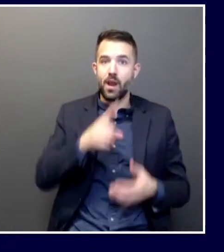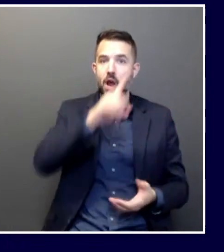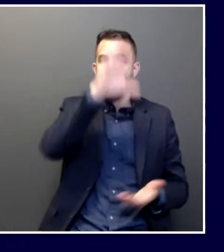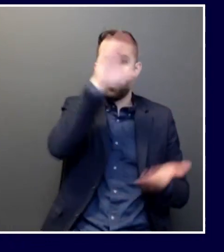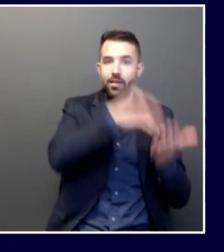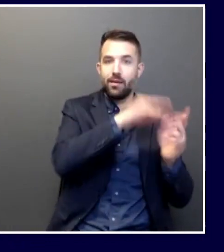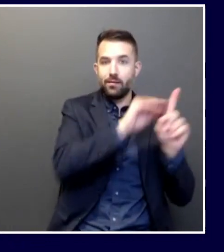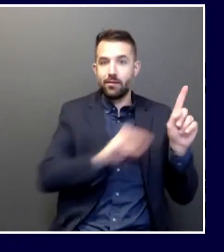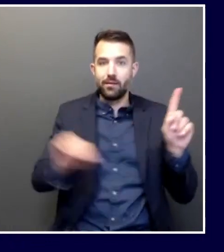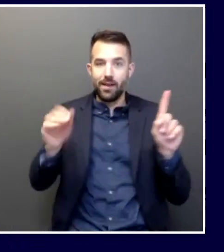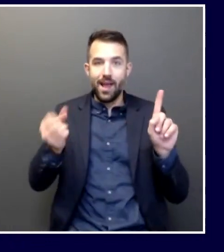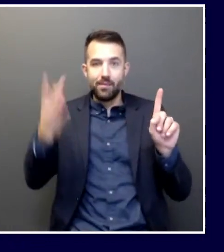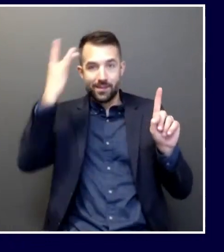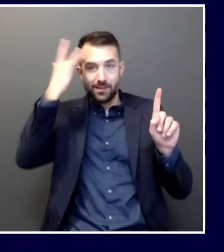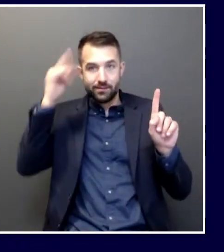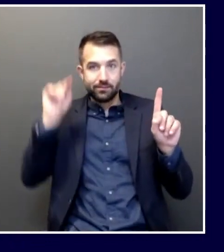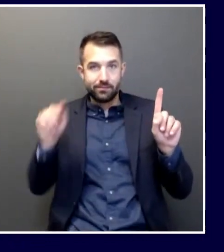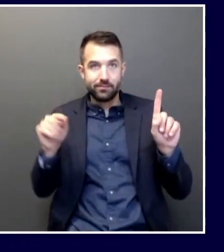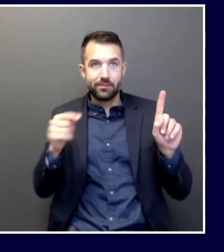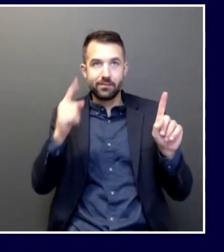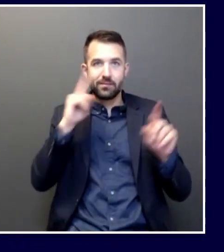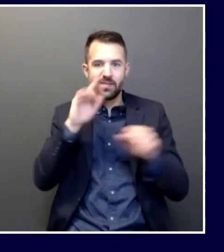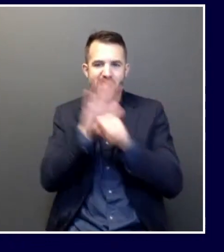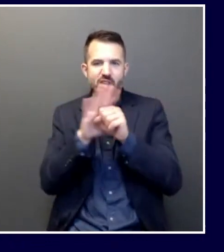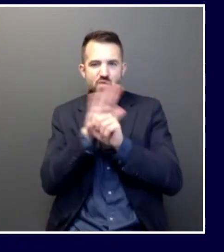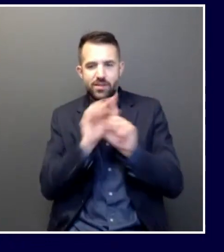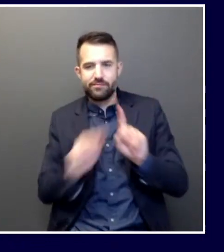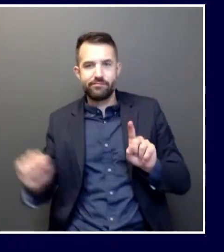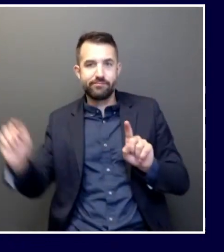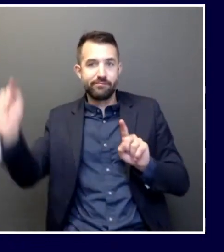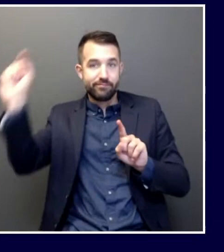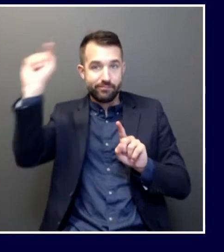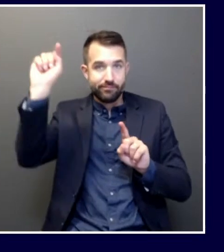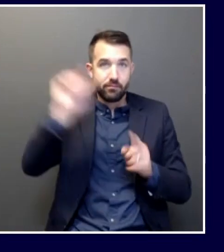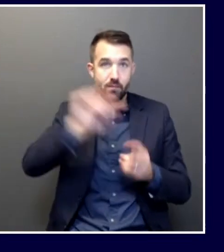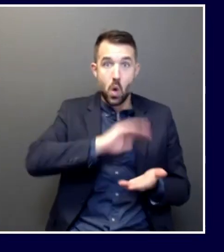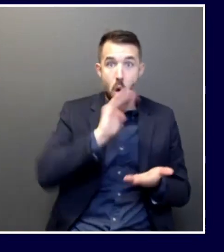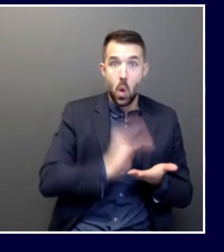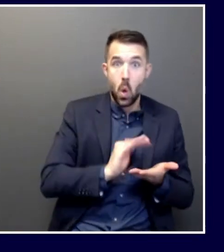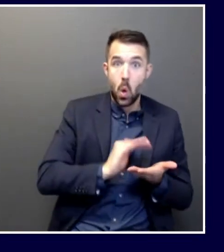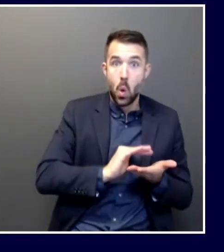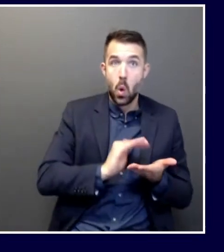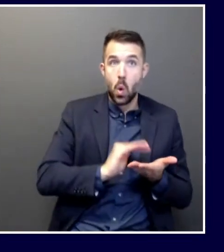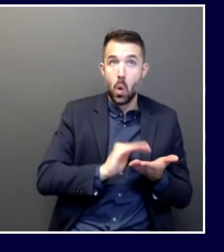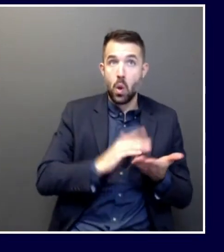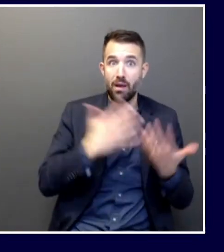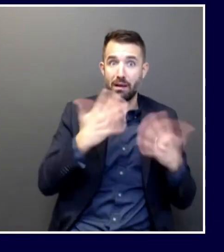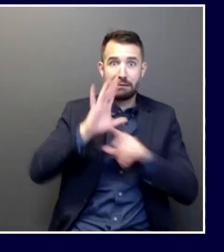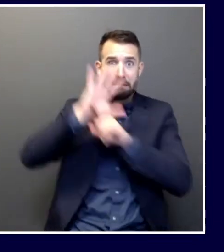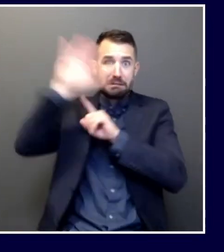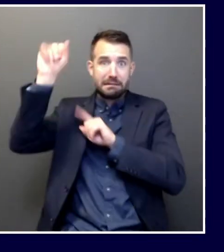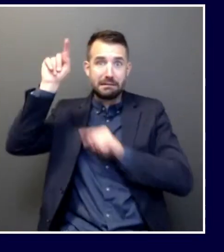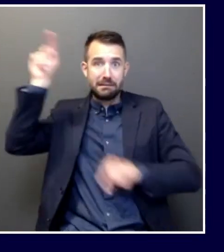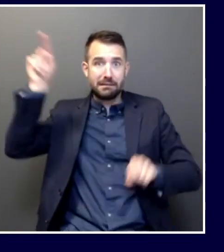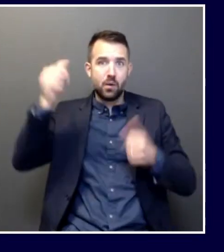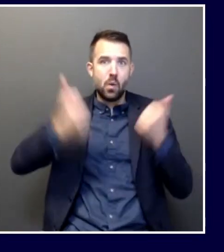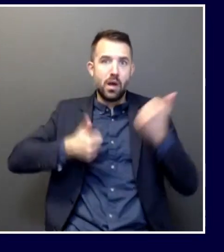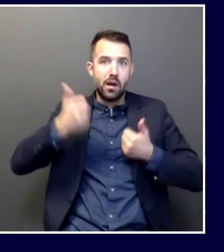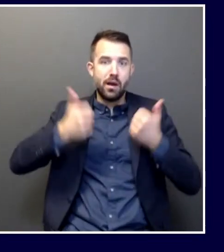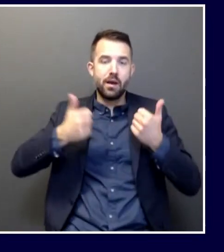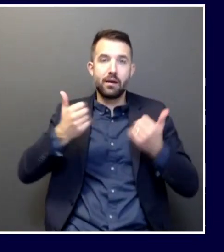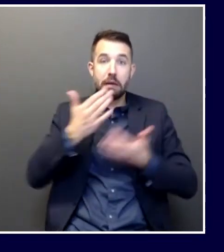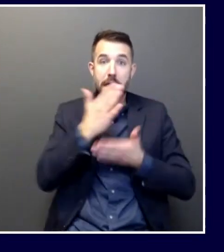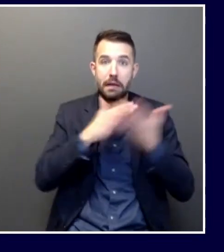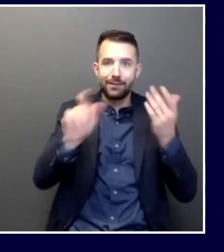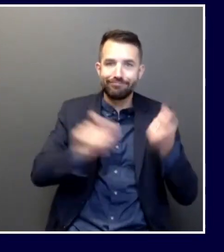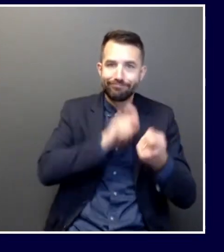designation, substantial, high, et cetera. Some of them may be a little bit more granular. For example, maybe we look at vaccination rates